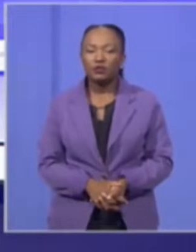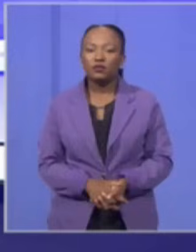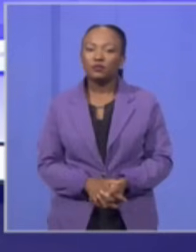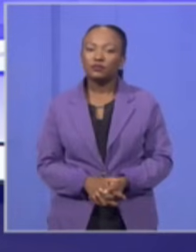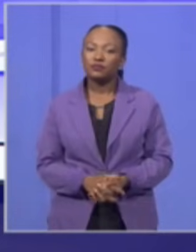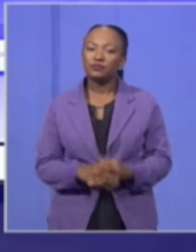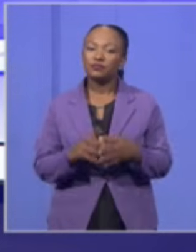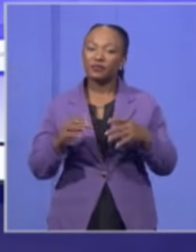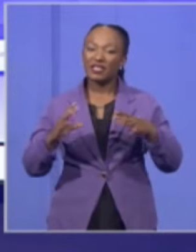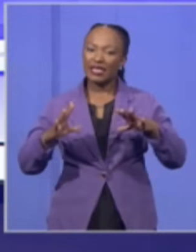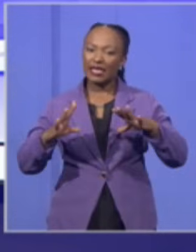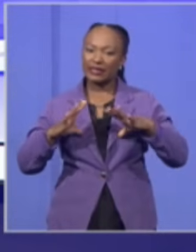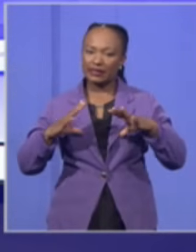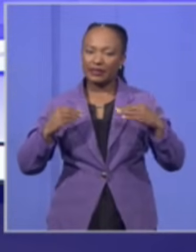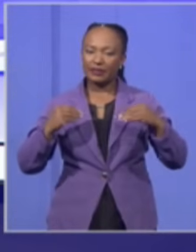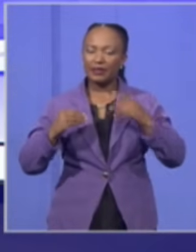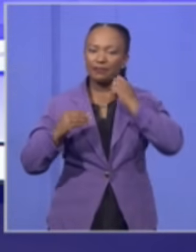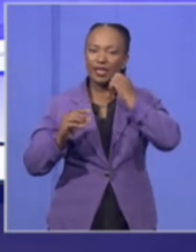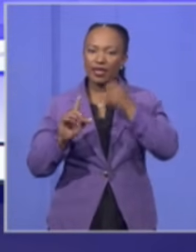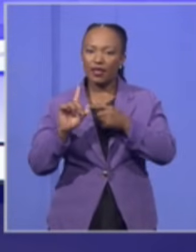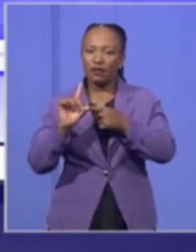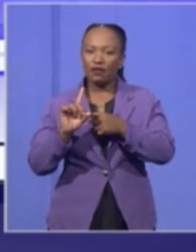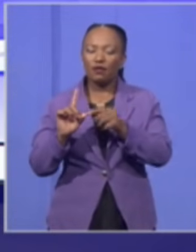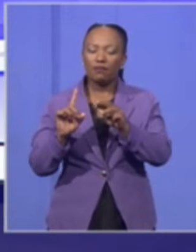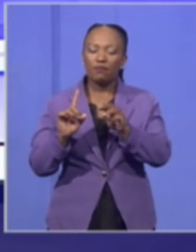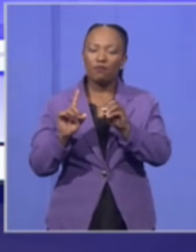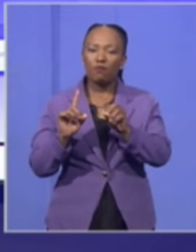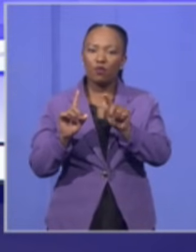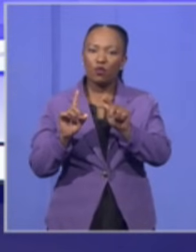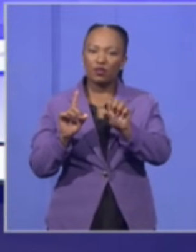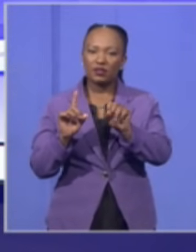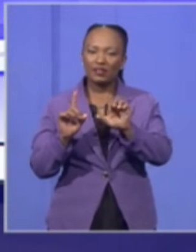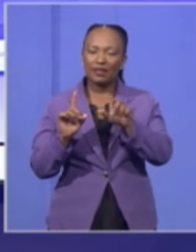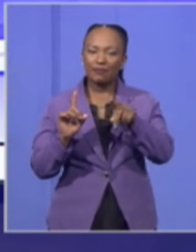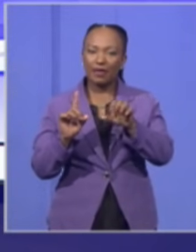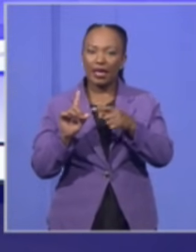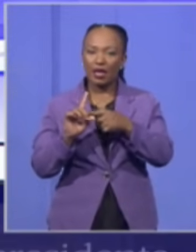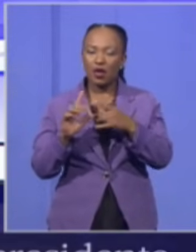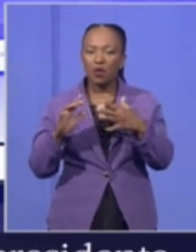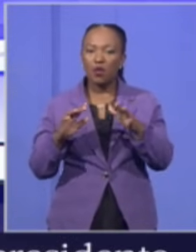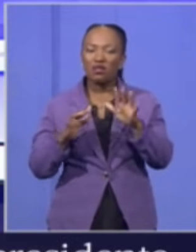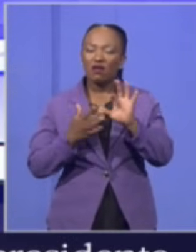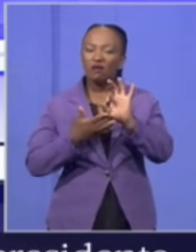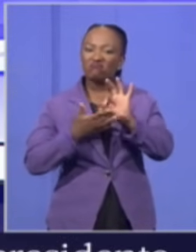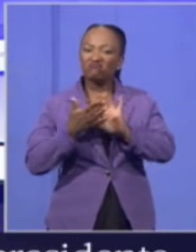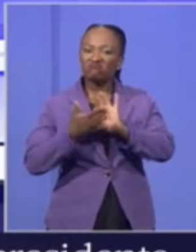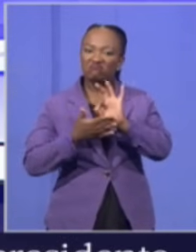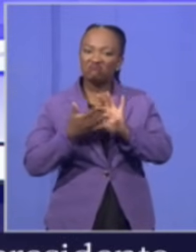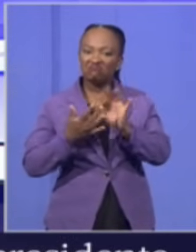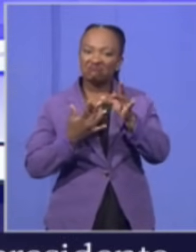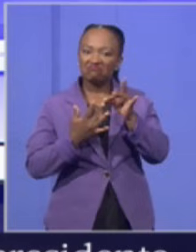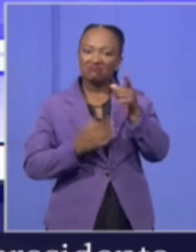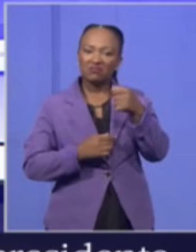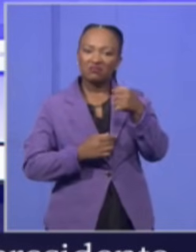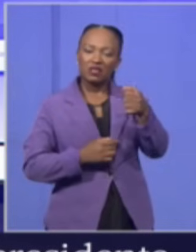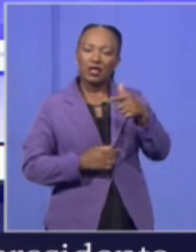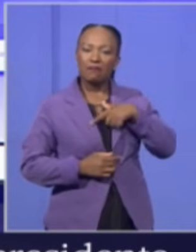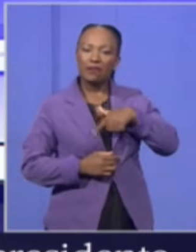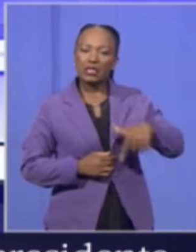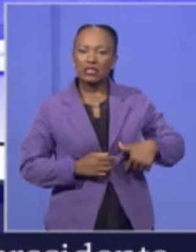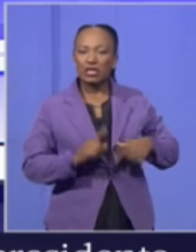Rakgwebo wa go huma le dinala wa ka Afrika Borwa Patrice Motsepe o kgethilwe le boelela ntle le go phinkgisha go ba ke re ntle le phinkgishano